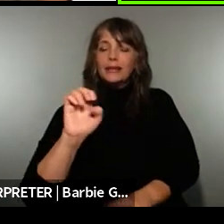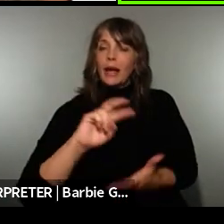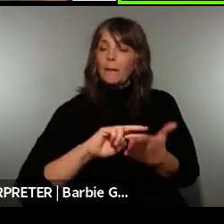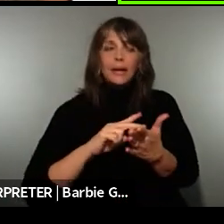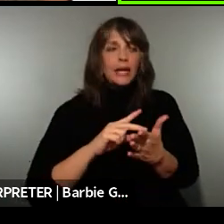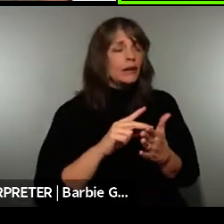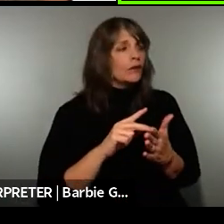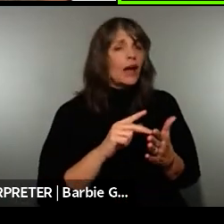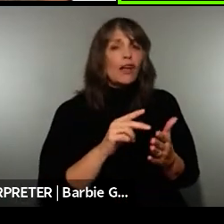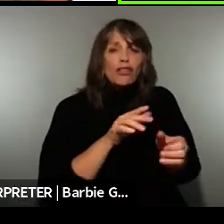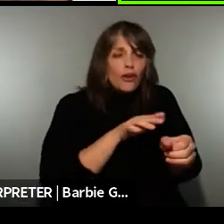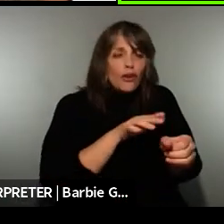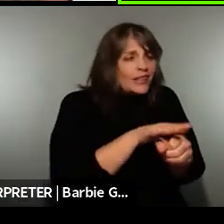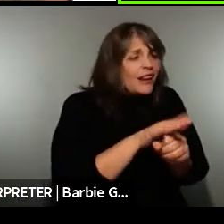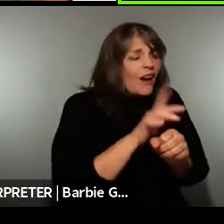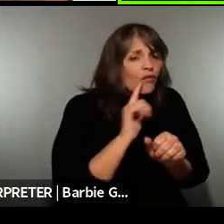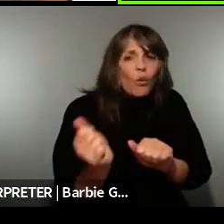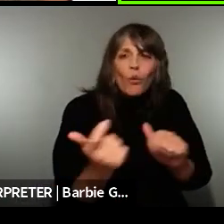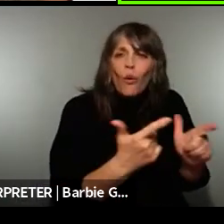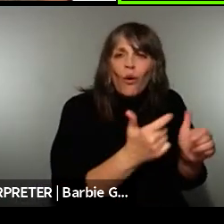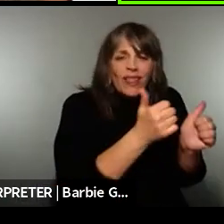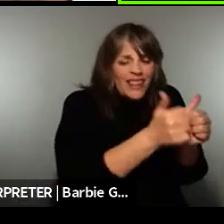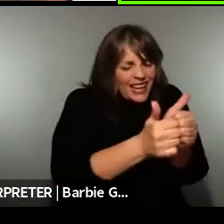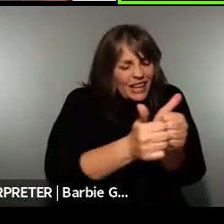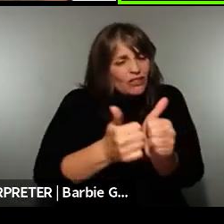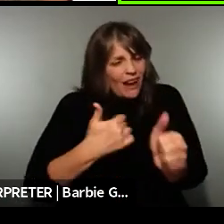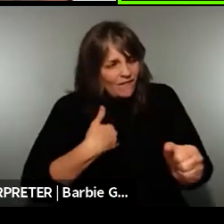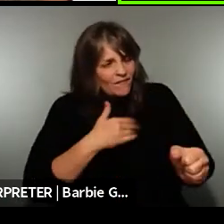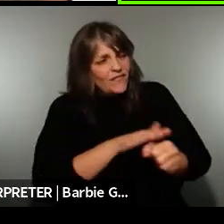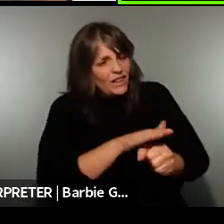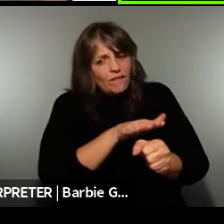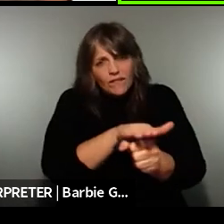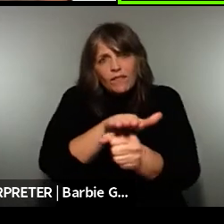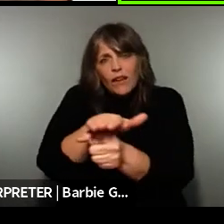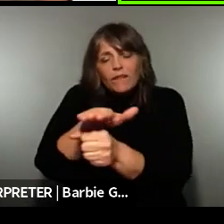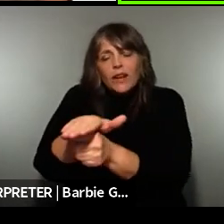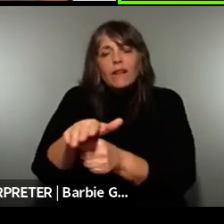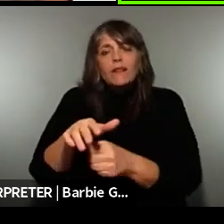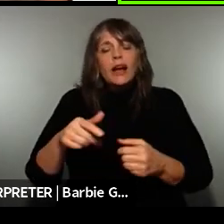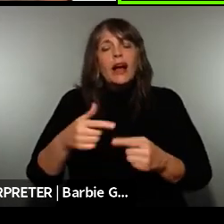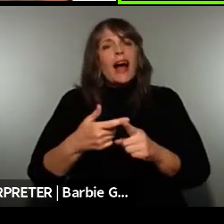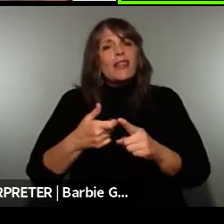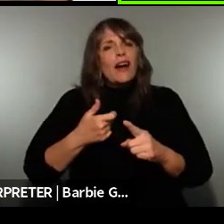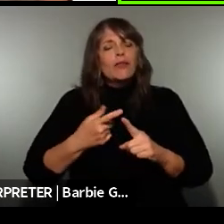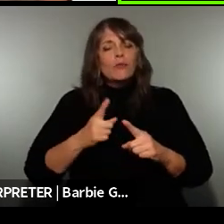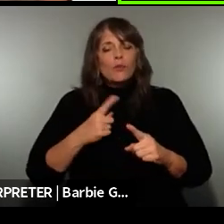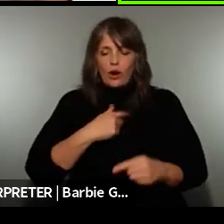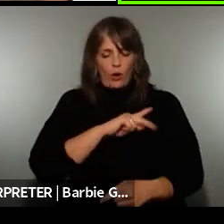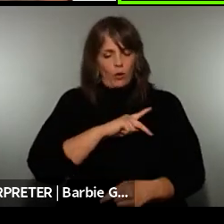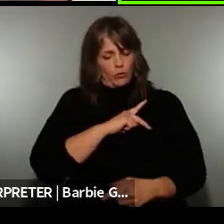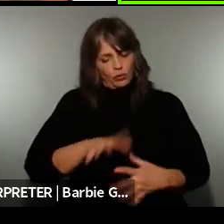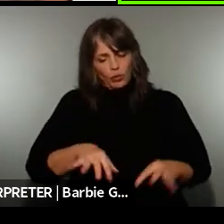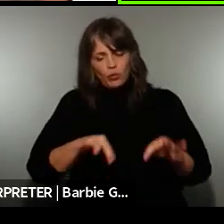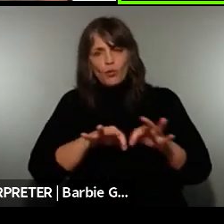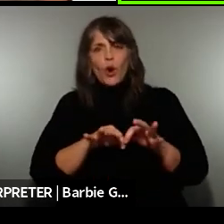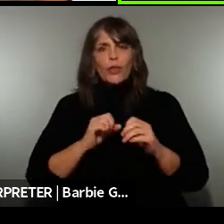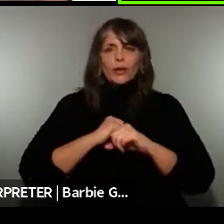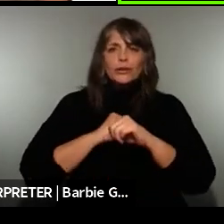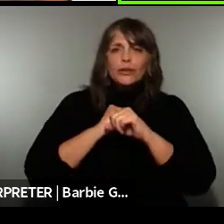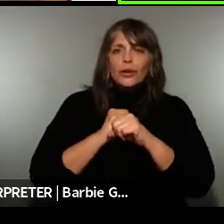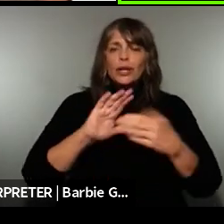out of a very deep like sense of personal worth and security, community accountability, and